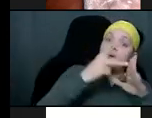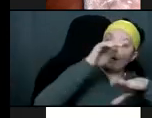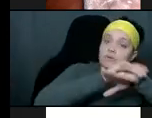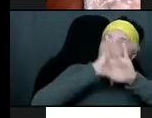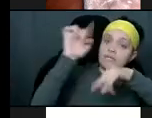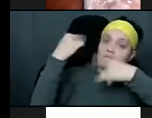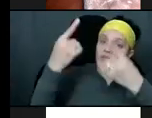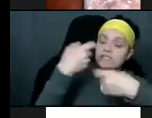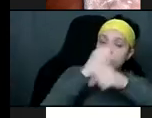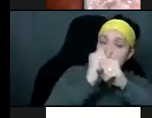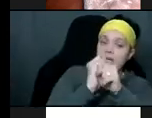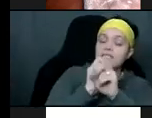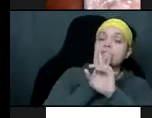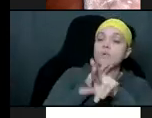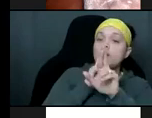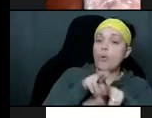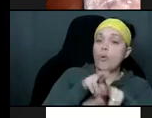eventually and makes his report.